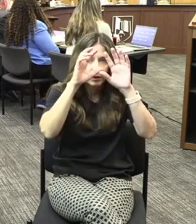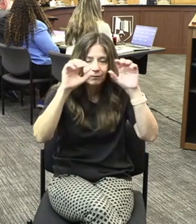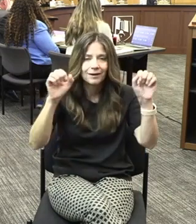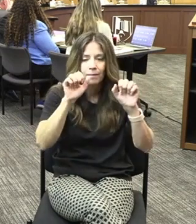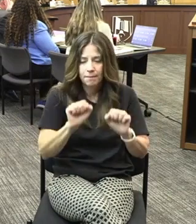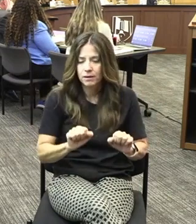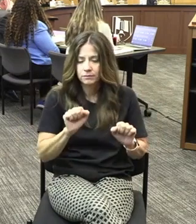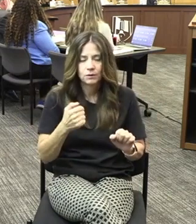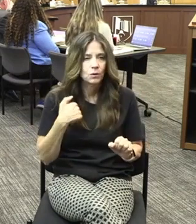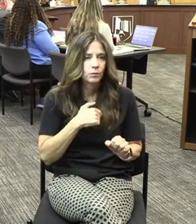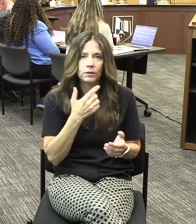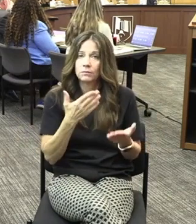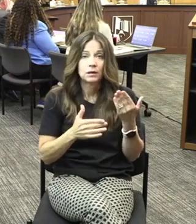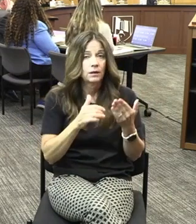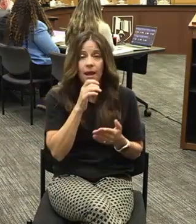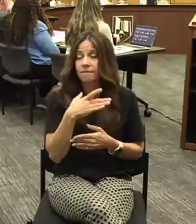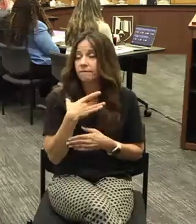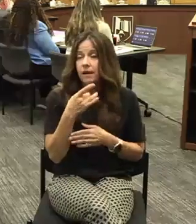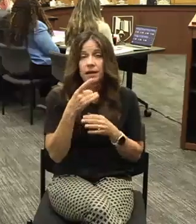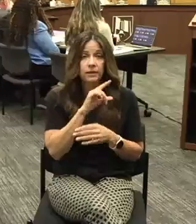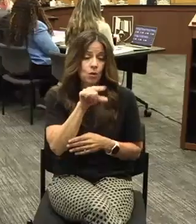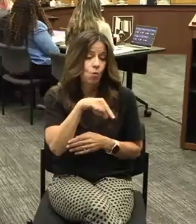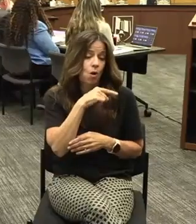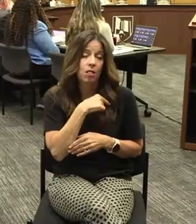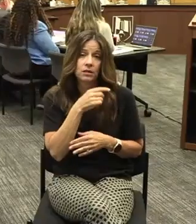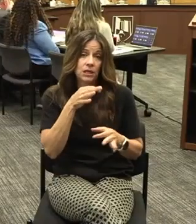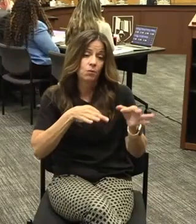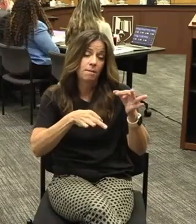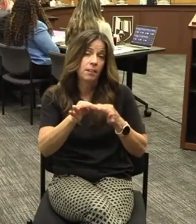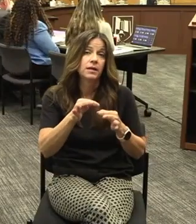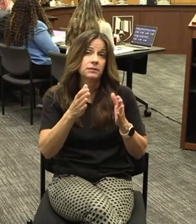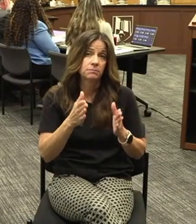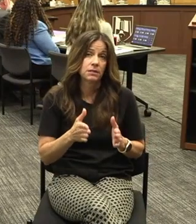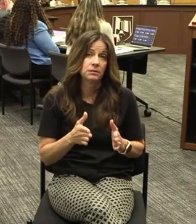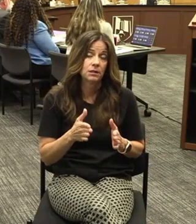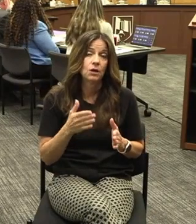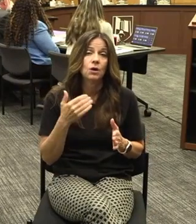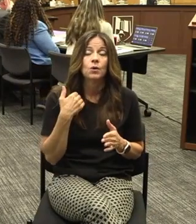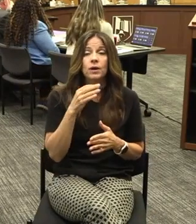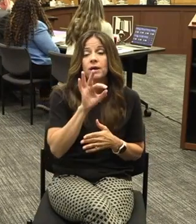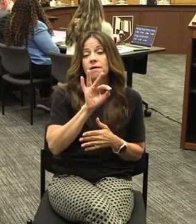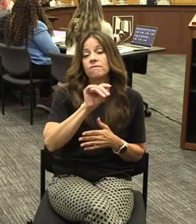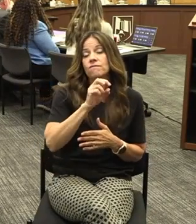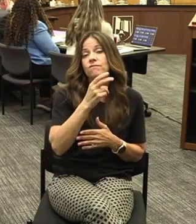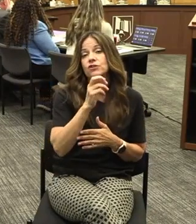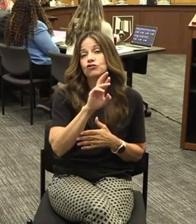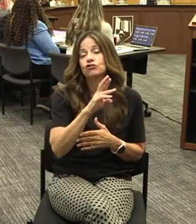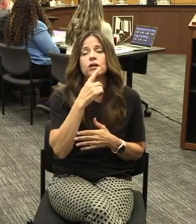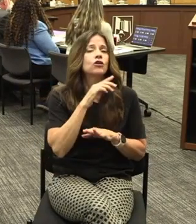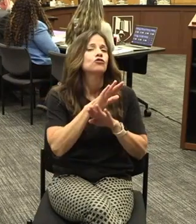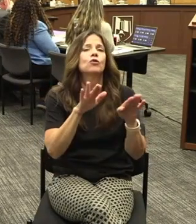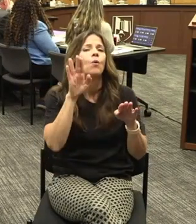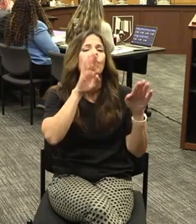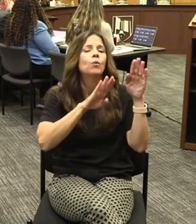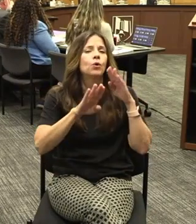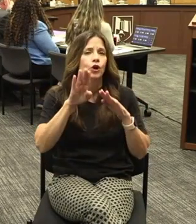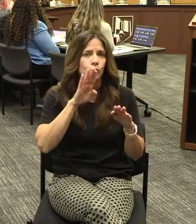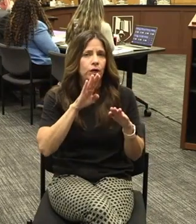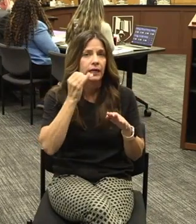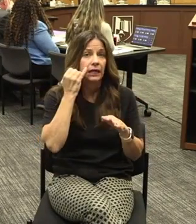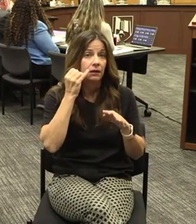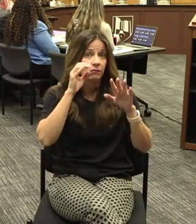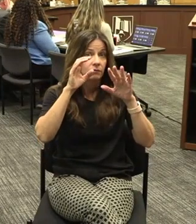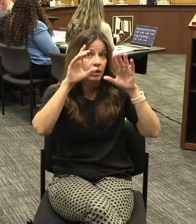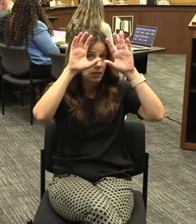not find a quality replacement. We had Pam Fisher tell us a couple of years ago, don't worry, if Dr.